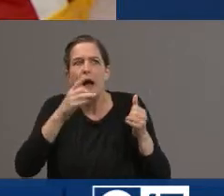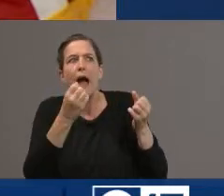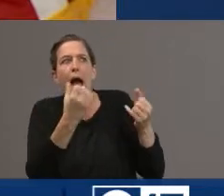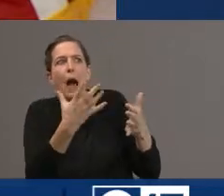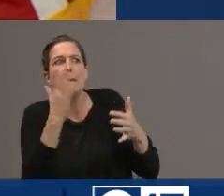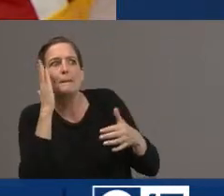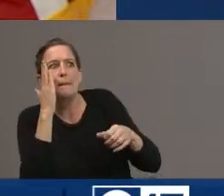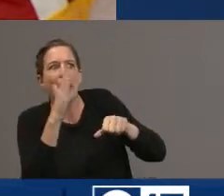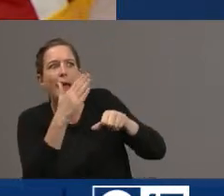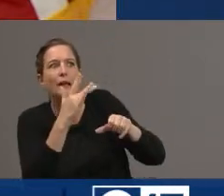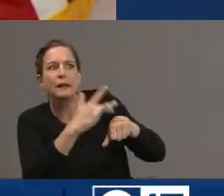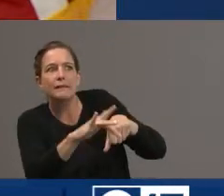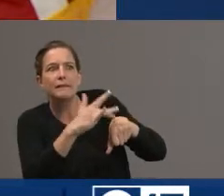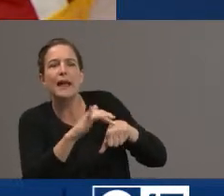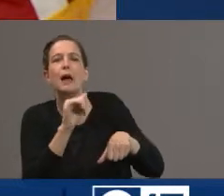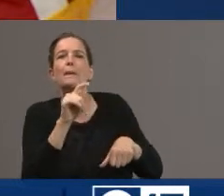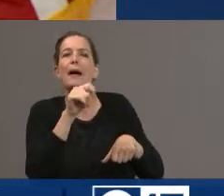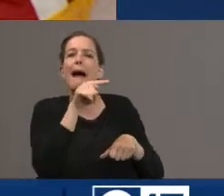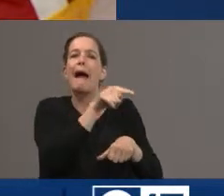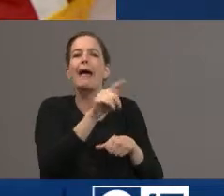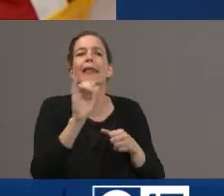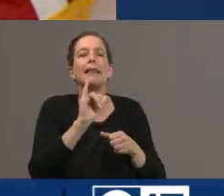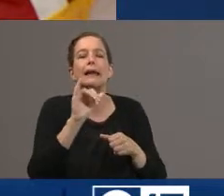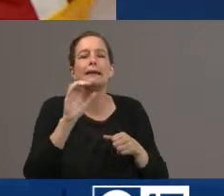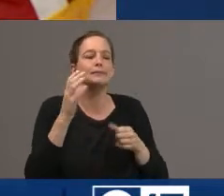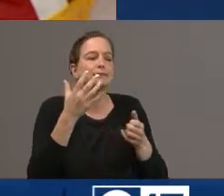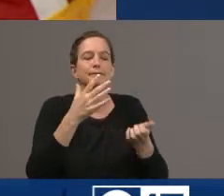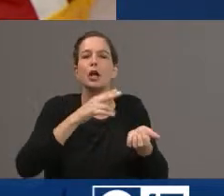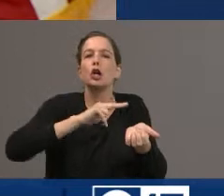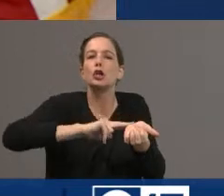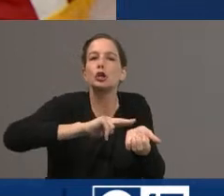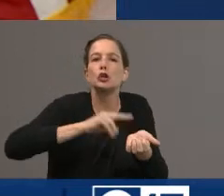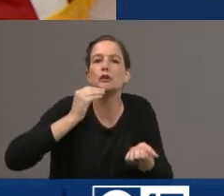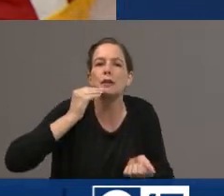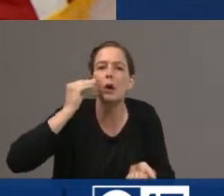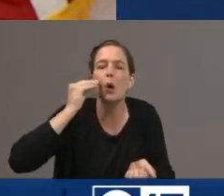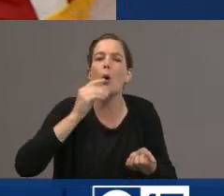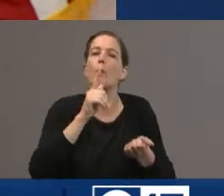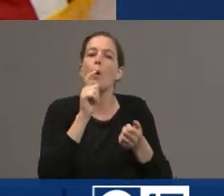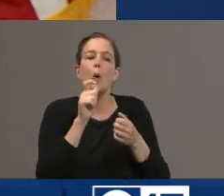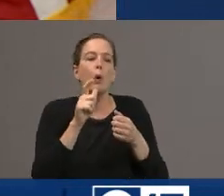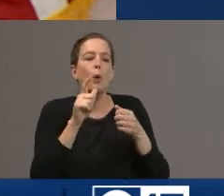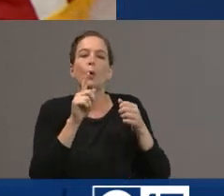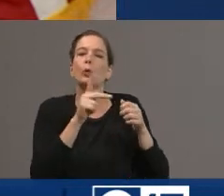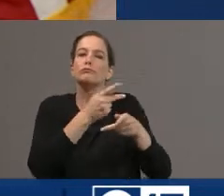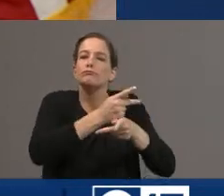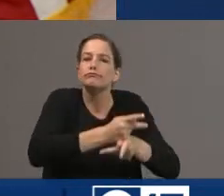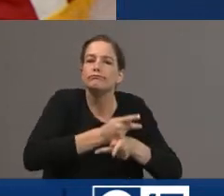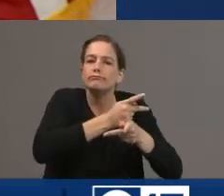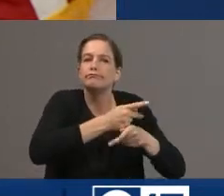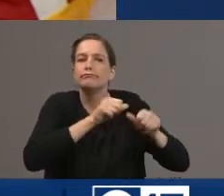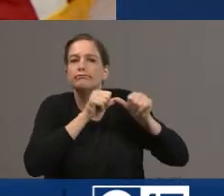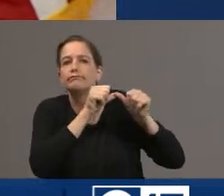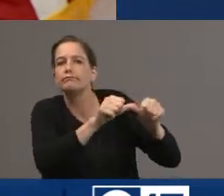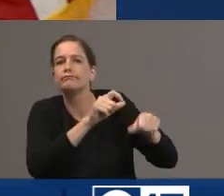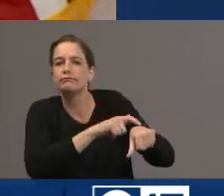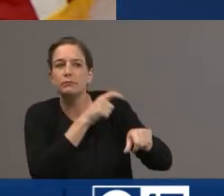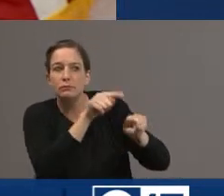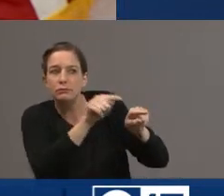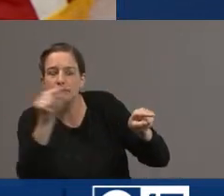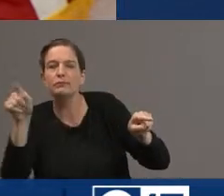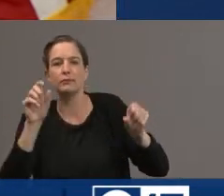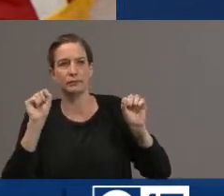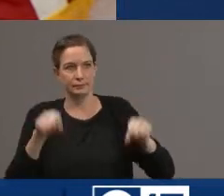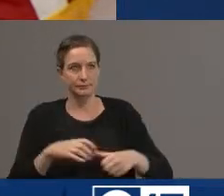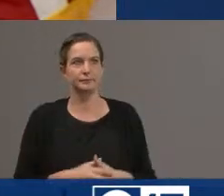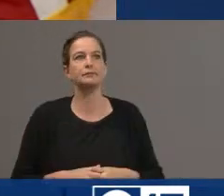post-acute facilities, such as skilled nursing facilities. We are providing technical assistance on an individual hospital base on